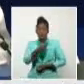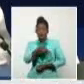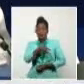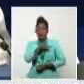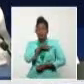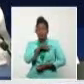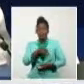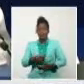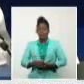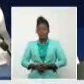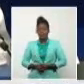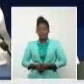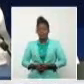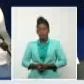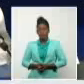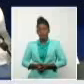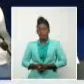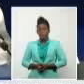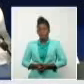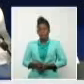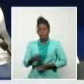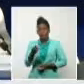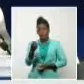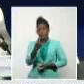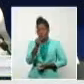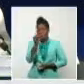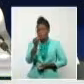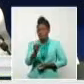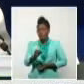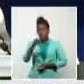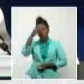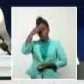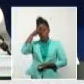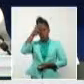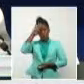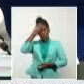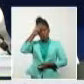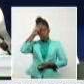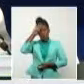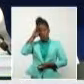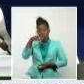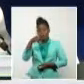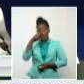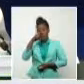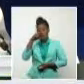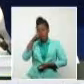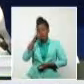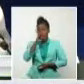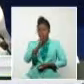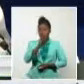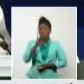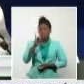We begin our briefing today conveying our condolences to a Cuban family and friends